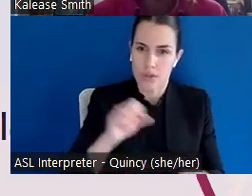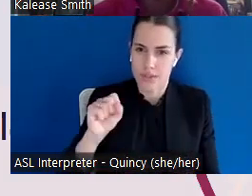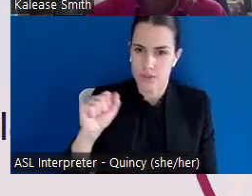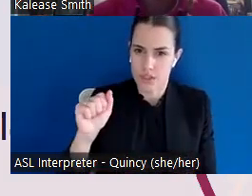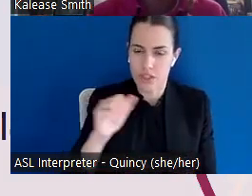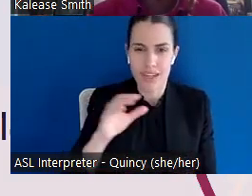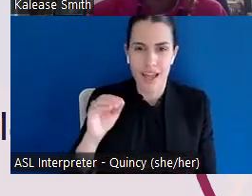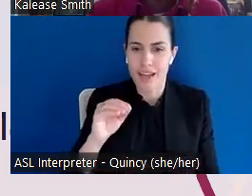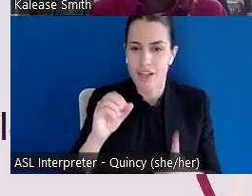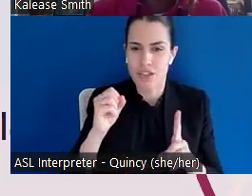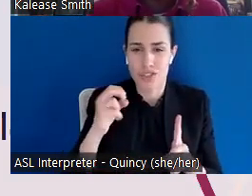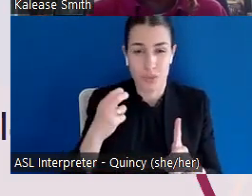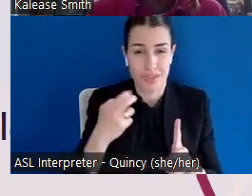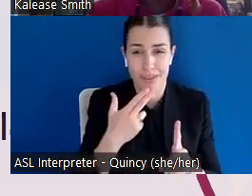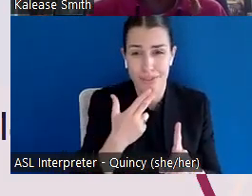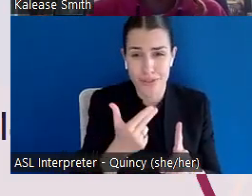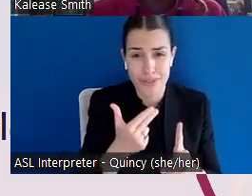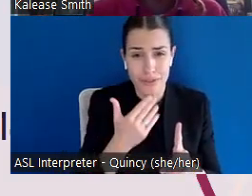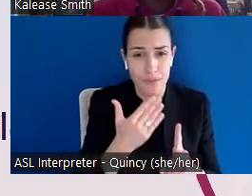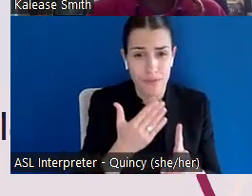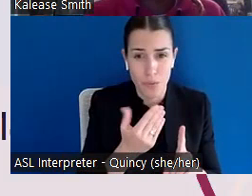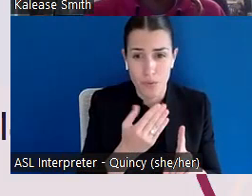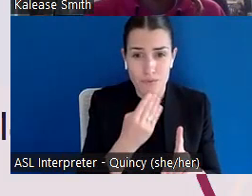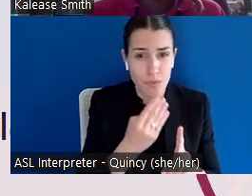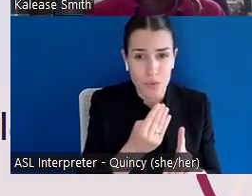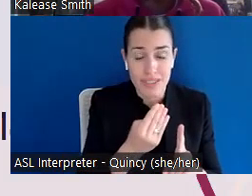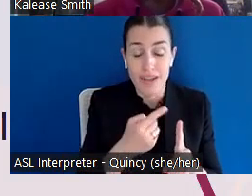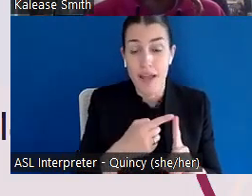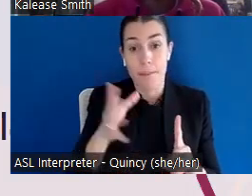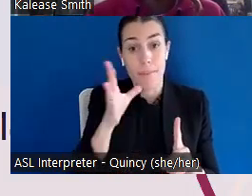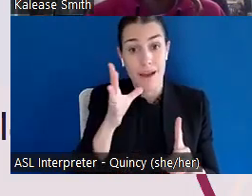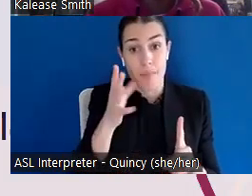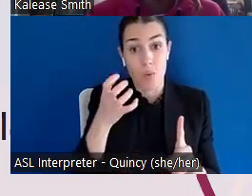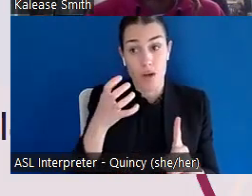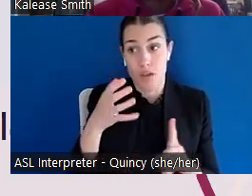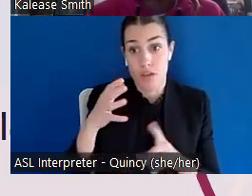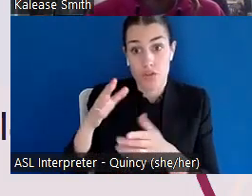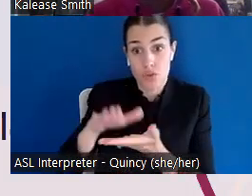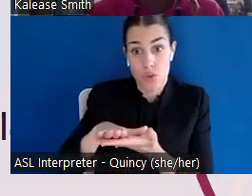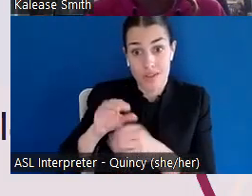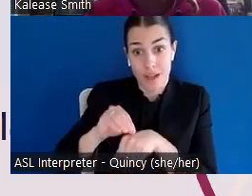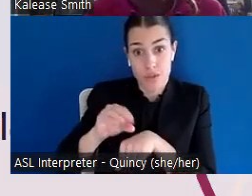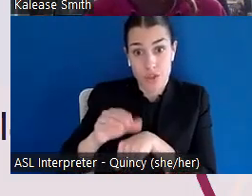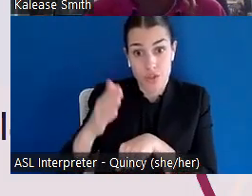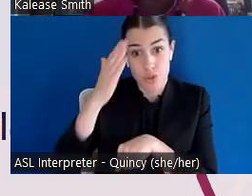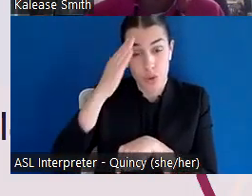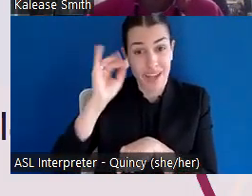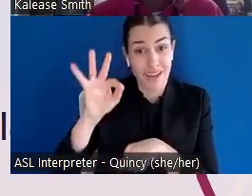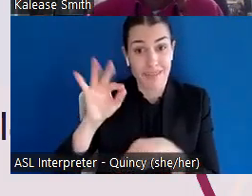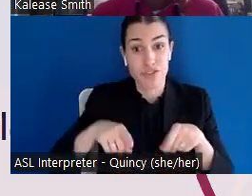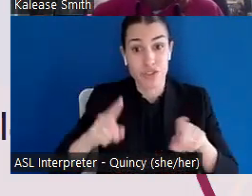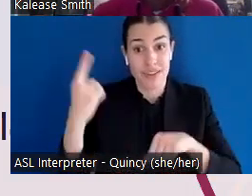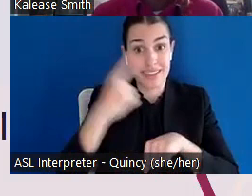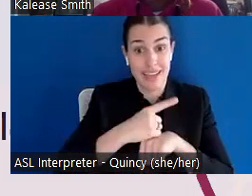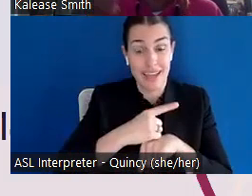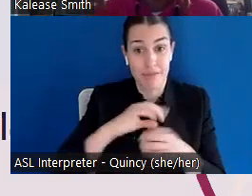13 or 14. And mom wanted the school counselor to know in case the daughter had problems during school.